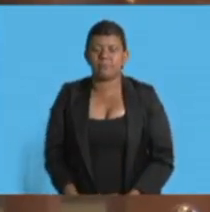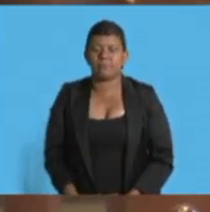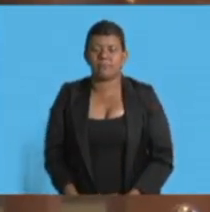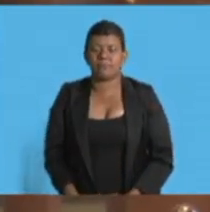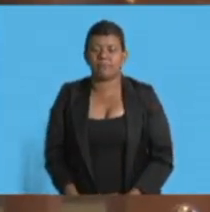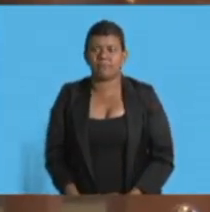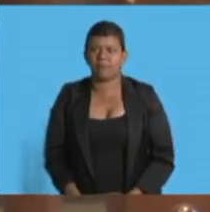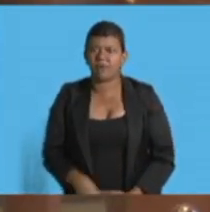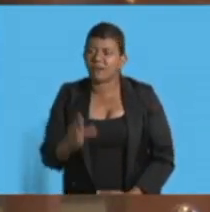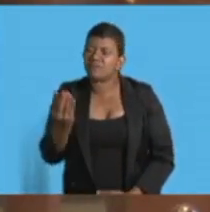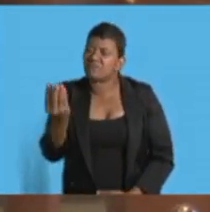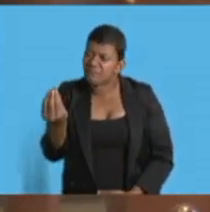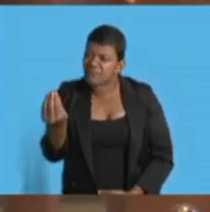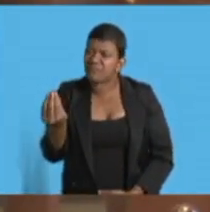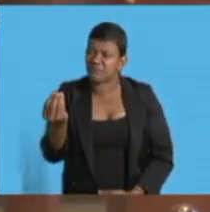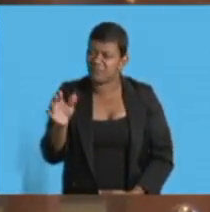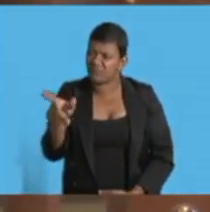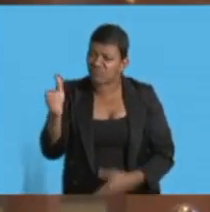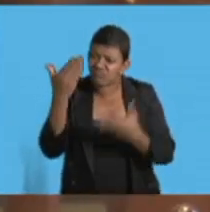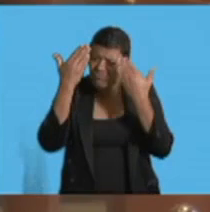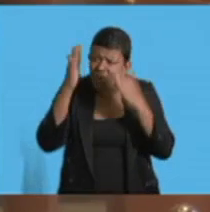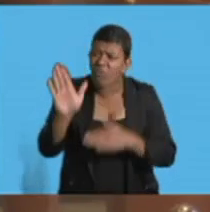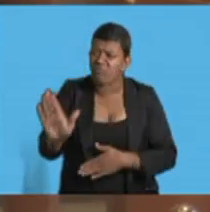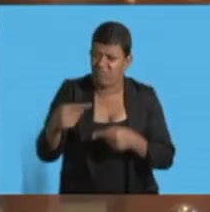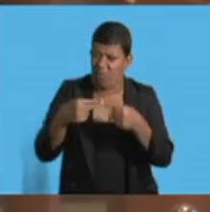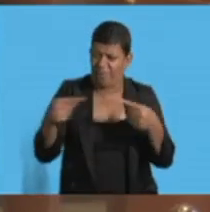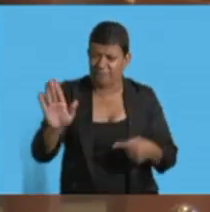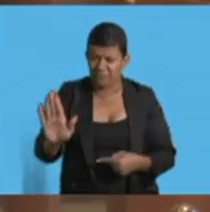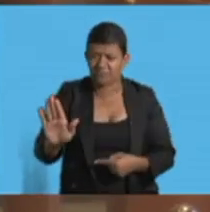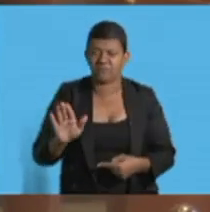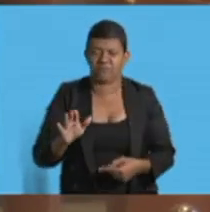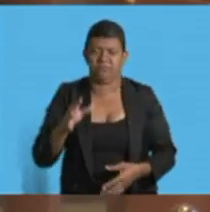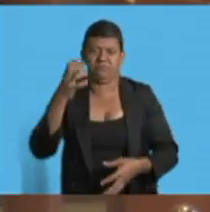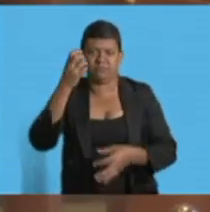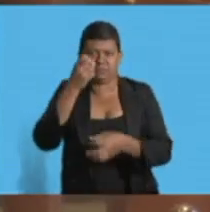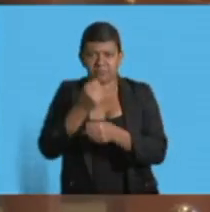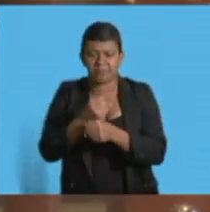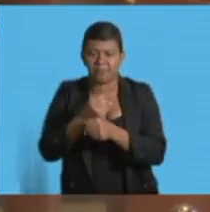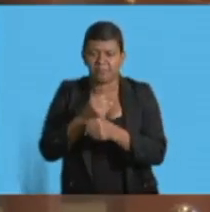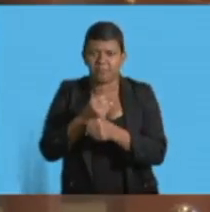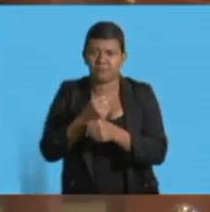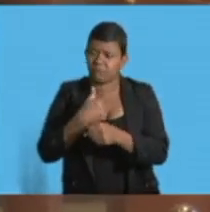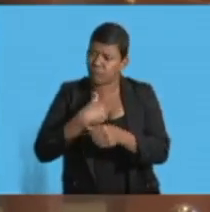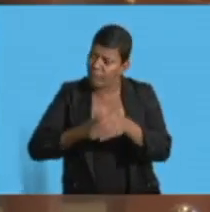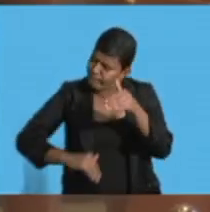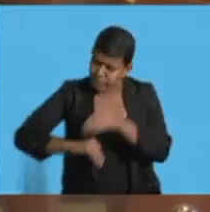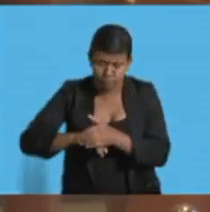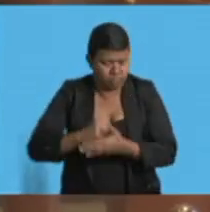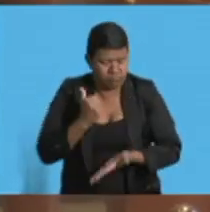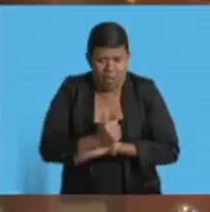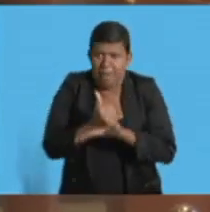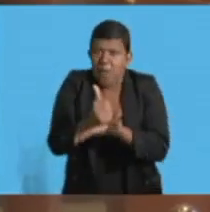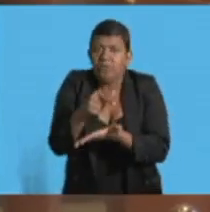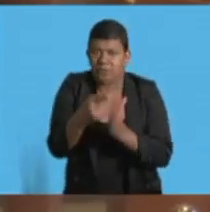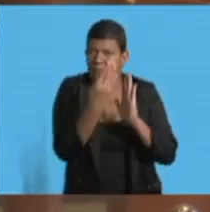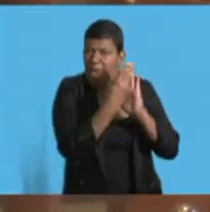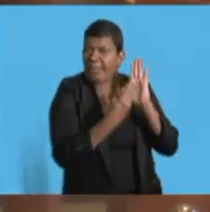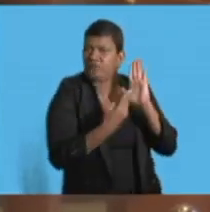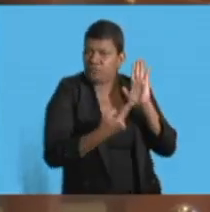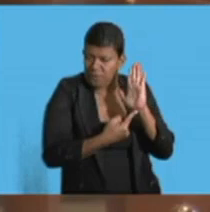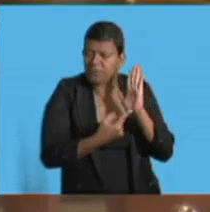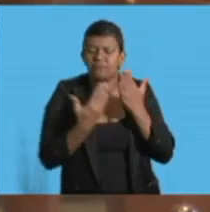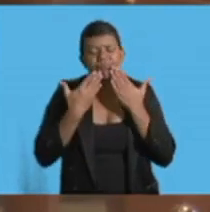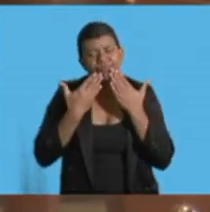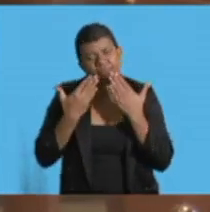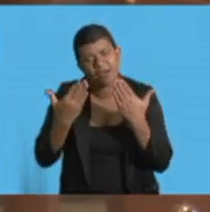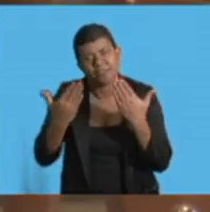Madam Speaker, let me conclude. I fully support the budget and I thank you for your indulgence. I